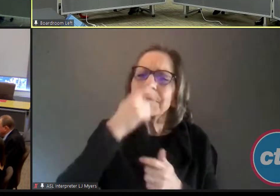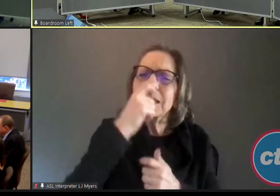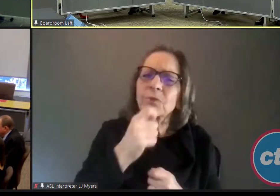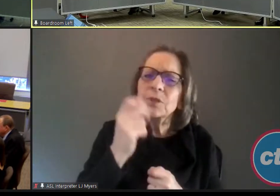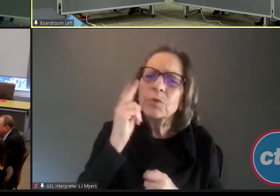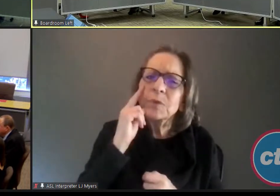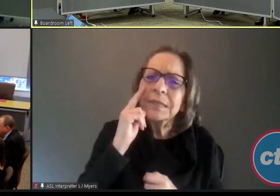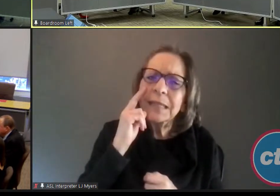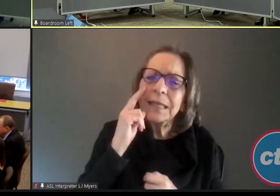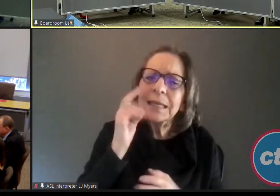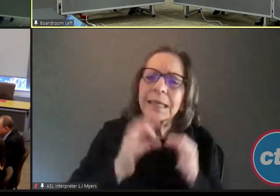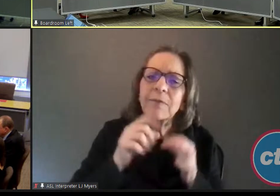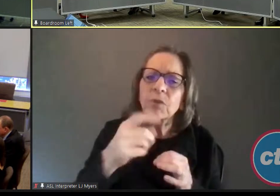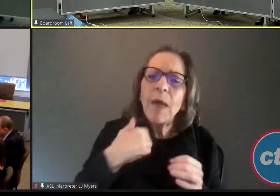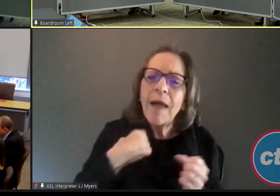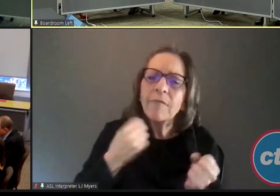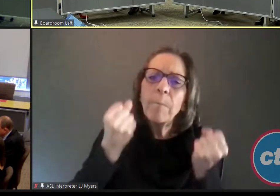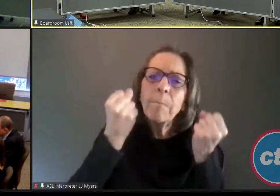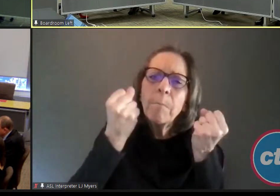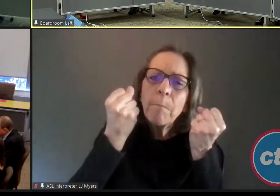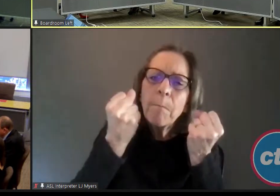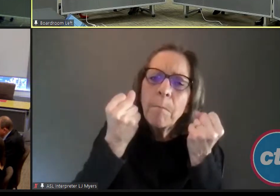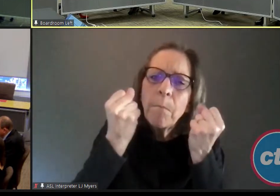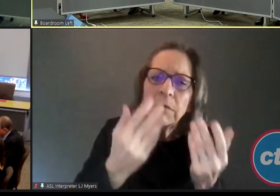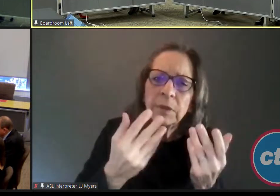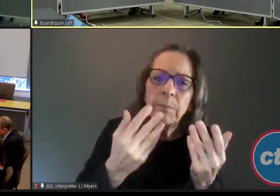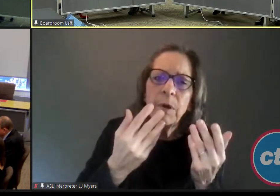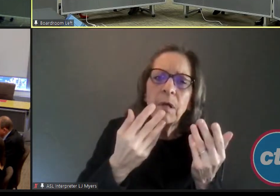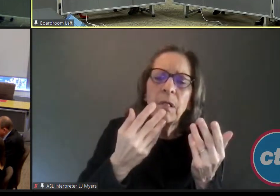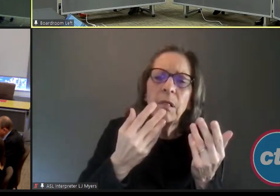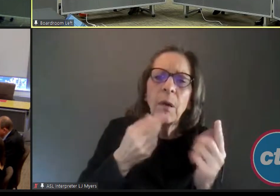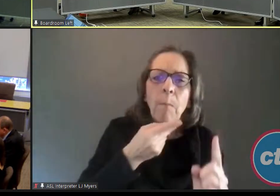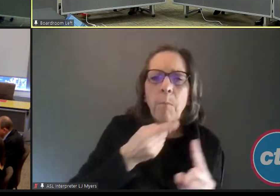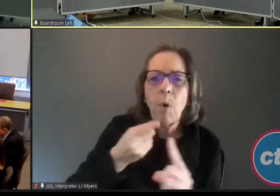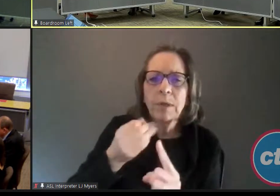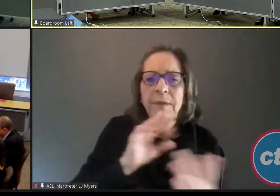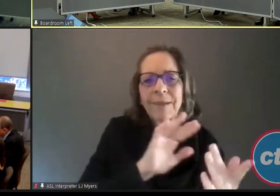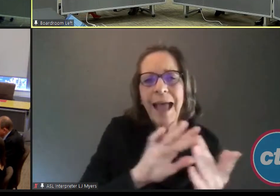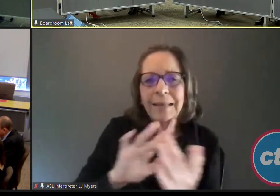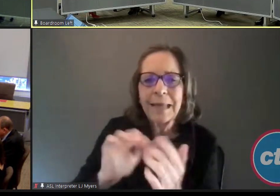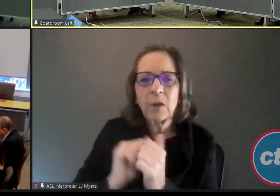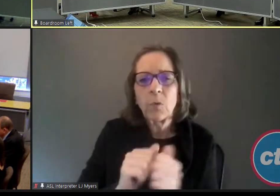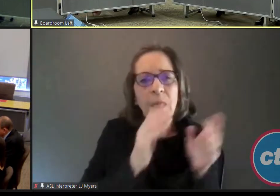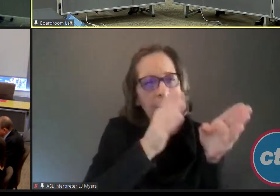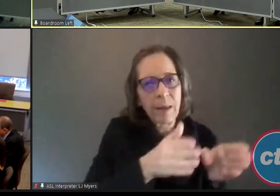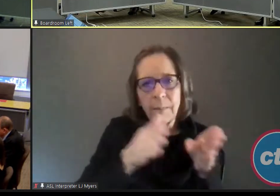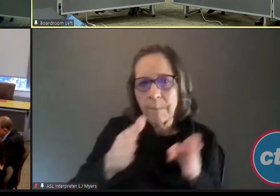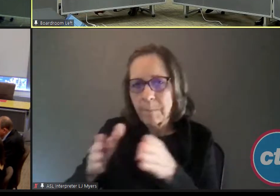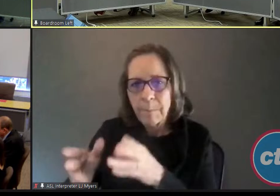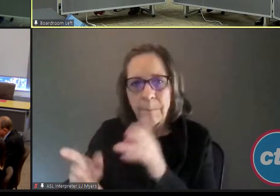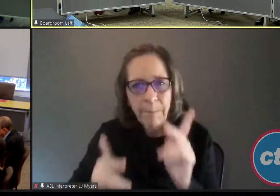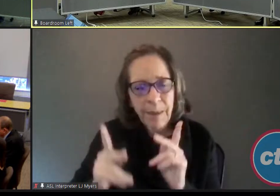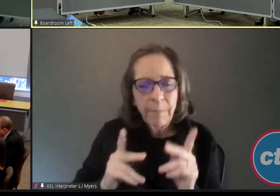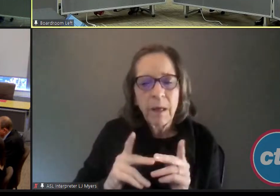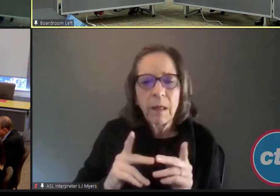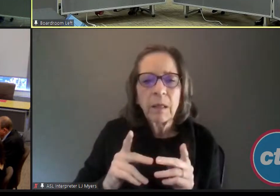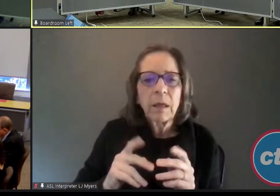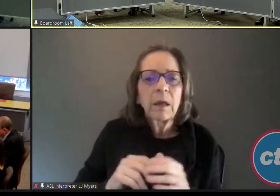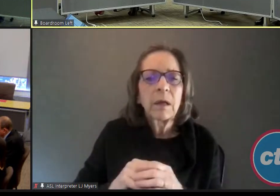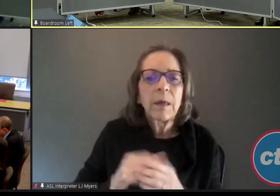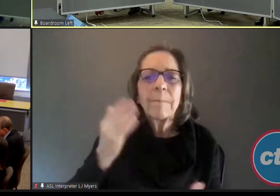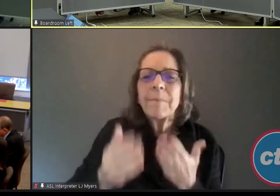see, if you have multiple points of contact with an individual, maybe you get a more